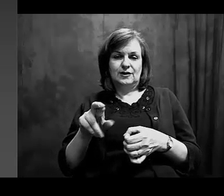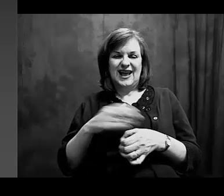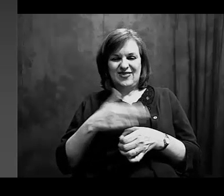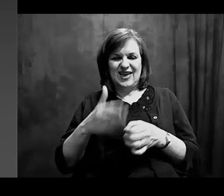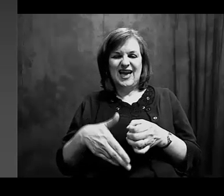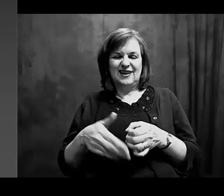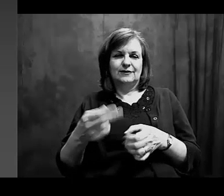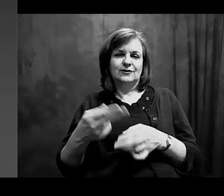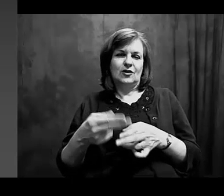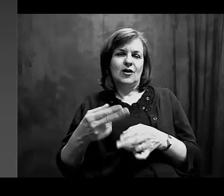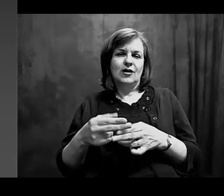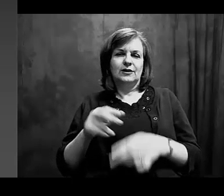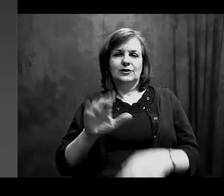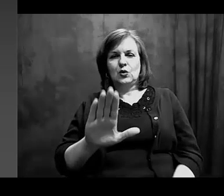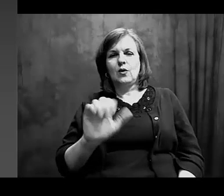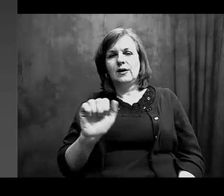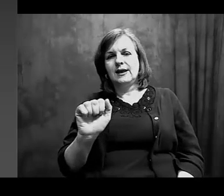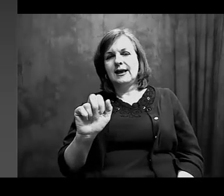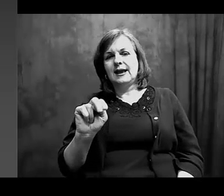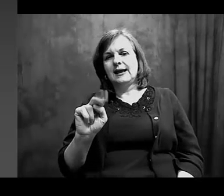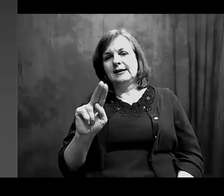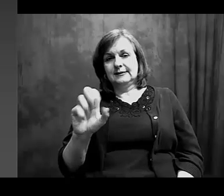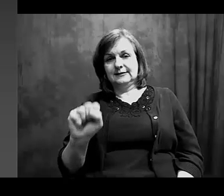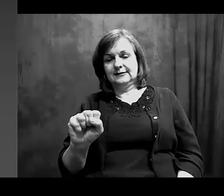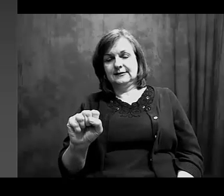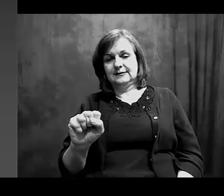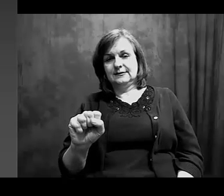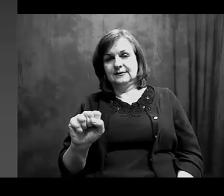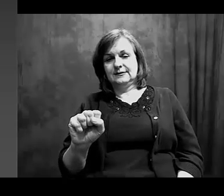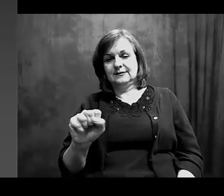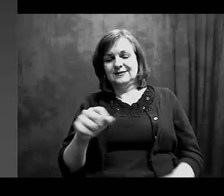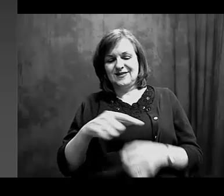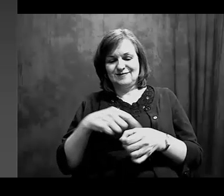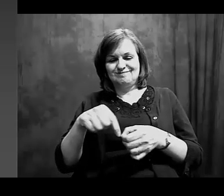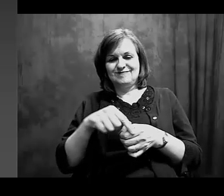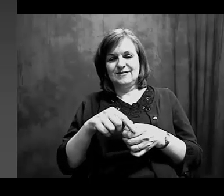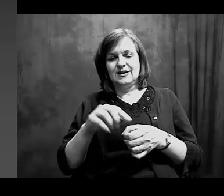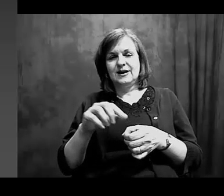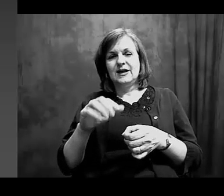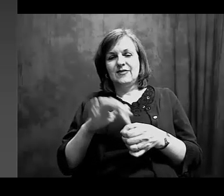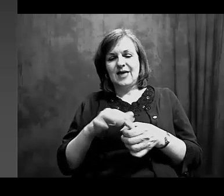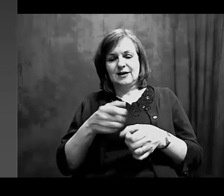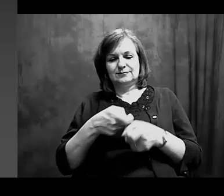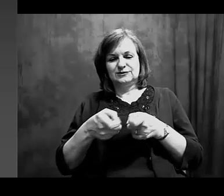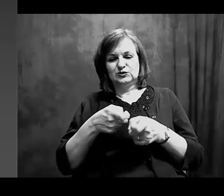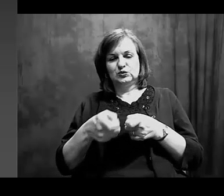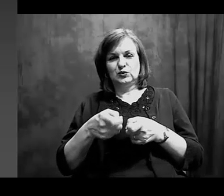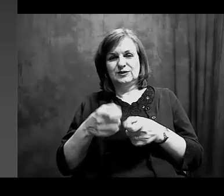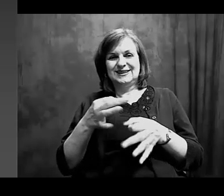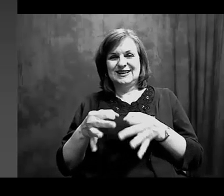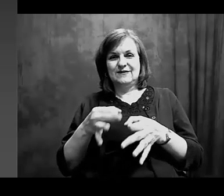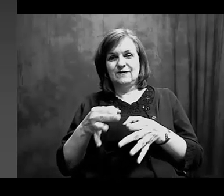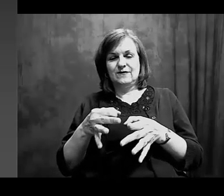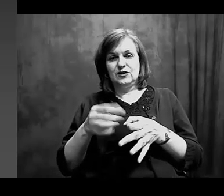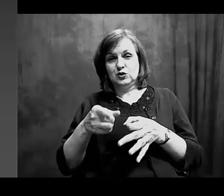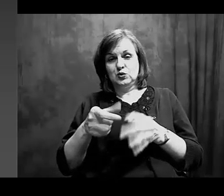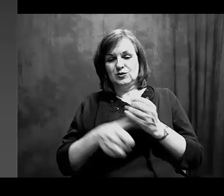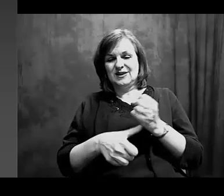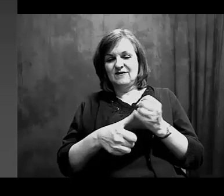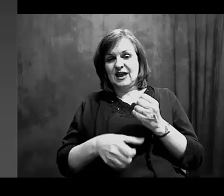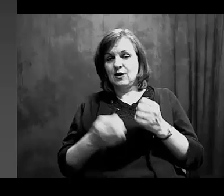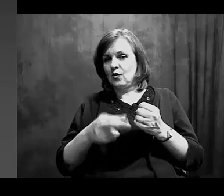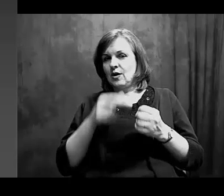bowel movement, and at that point you get this peristaltic contraction that tells you you need to go, and that actually is going